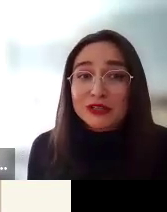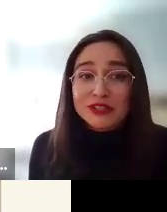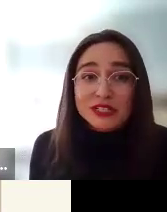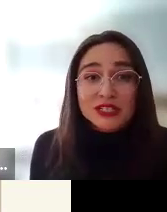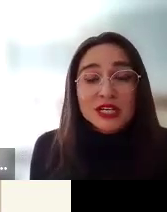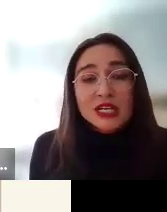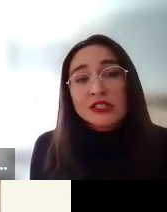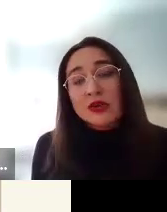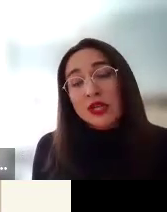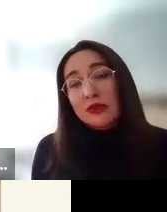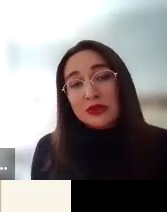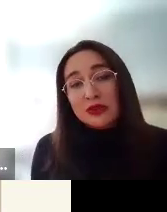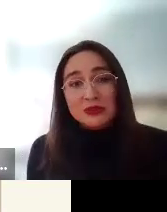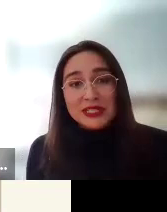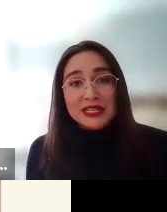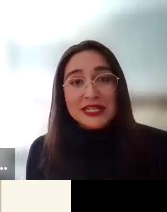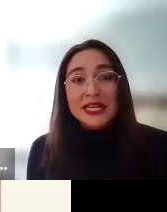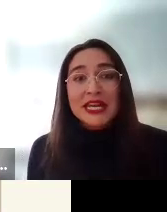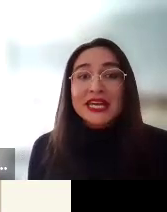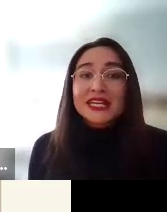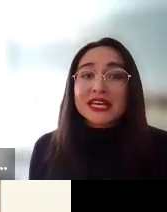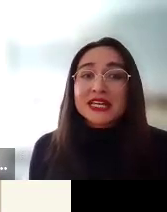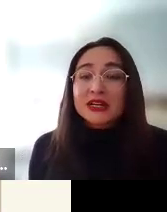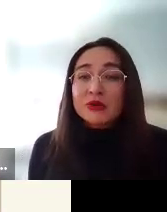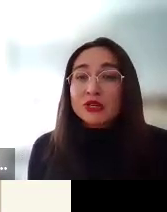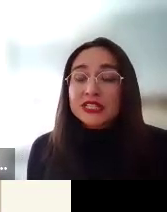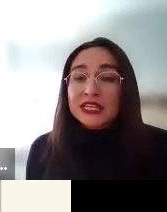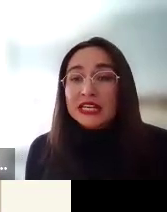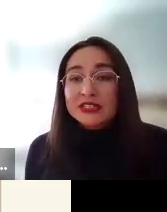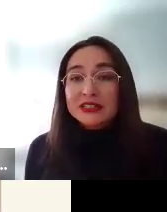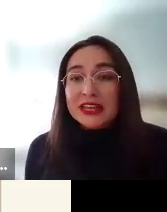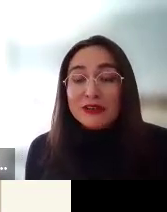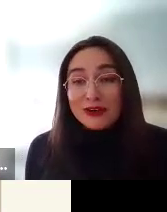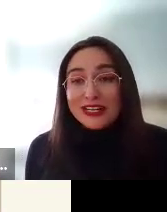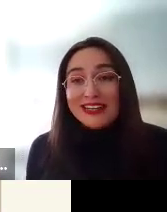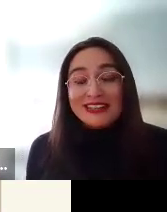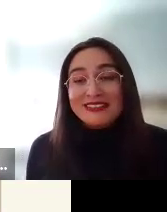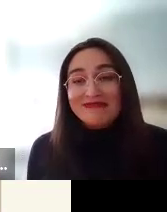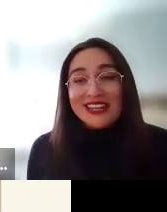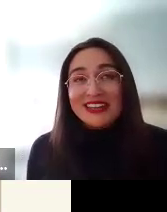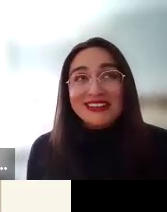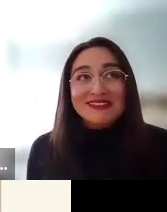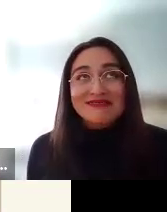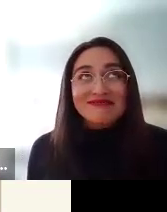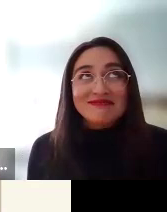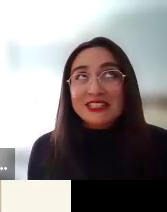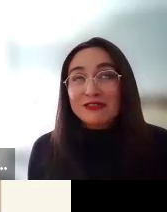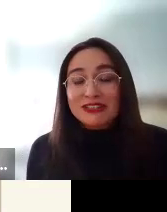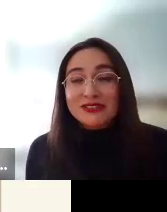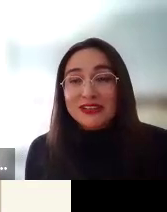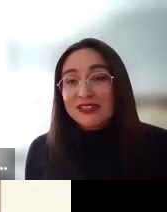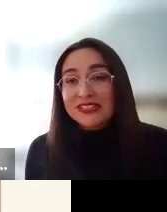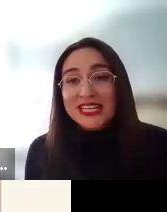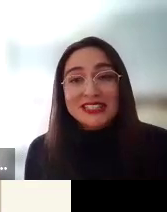people receiving services. And so the other thing that's really exciting is that we're seeing California and the